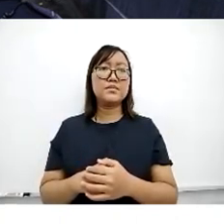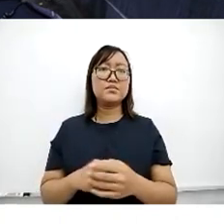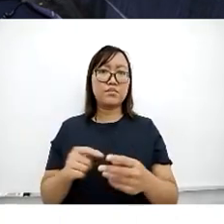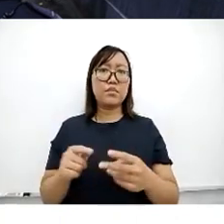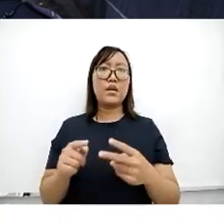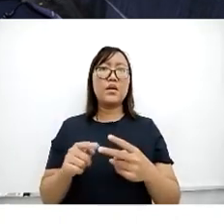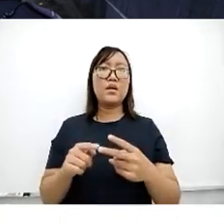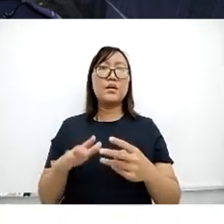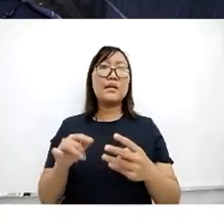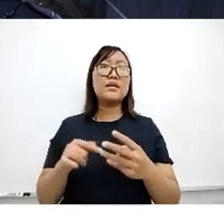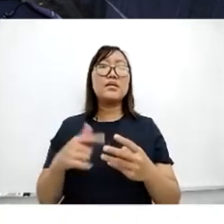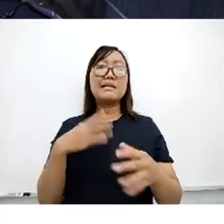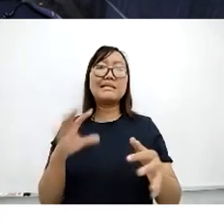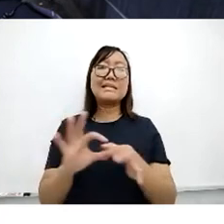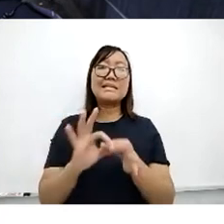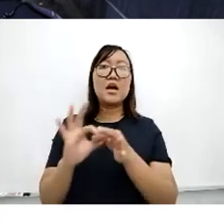and